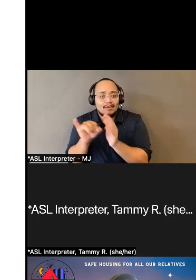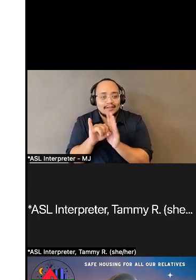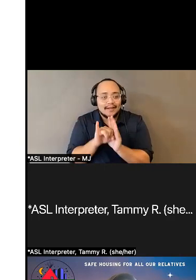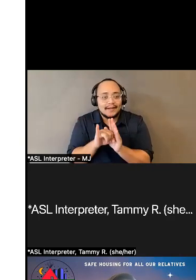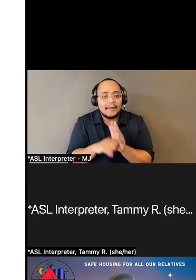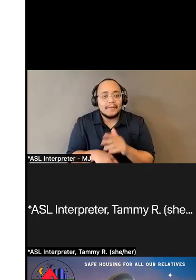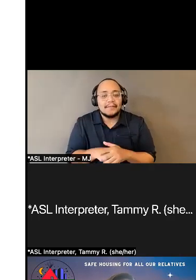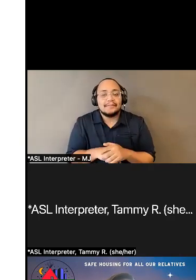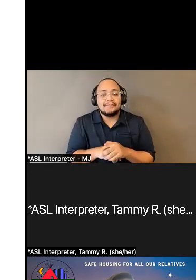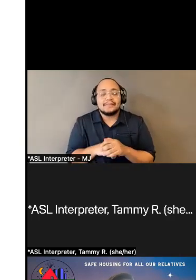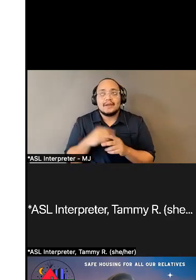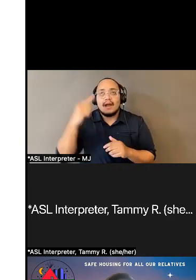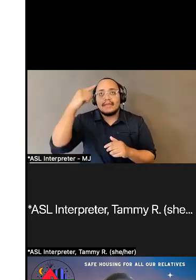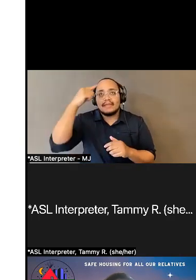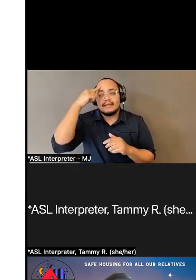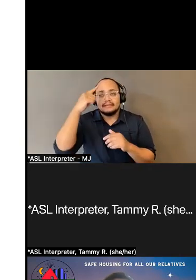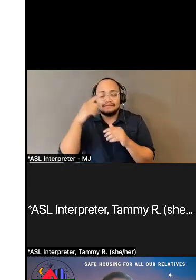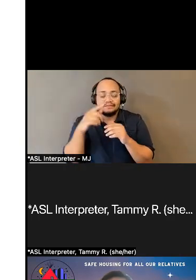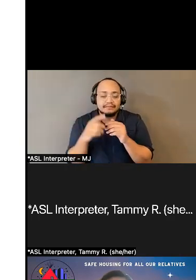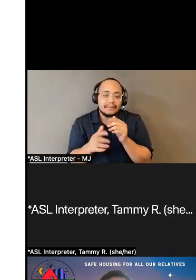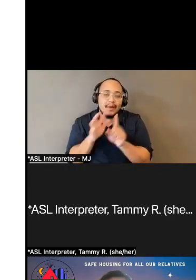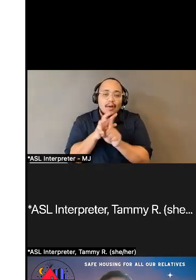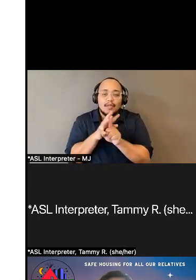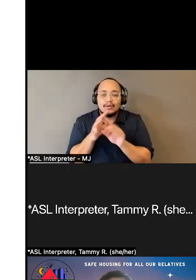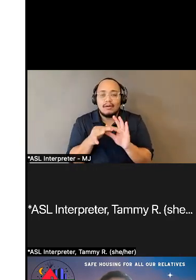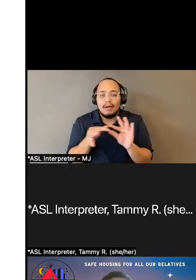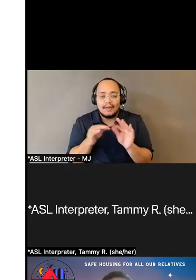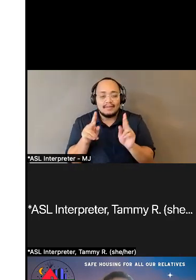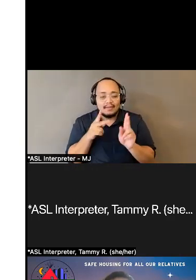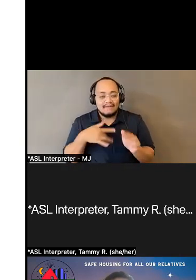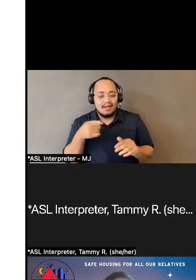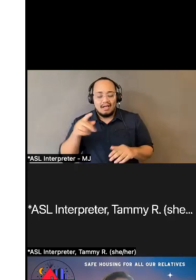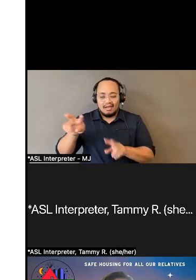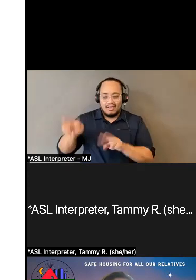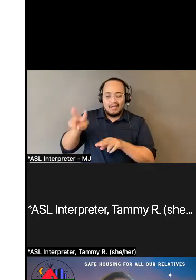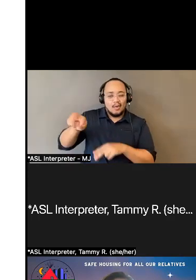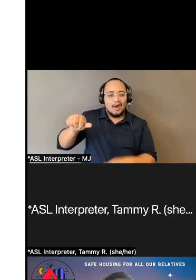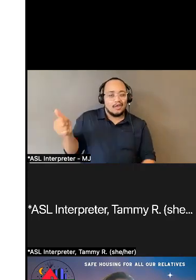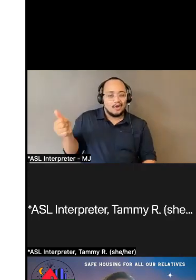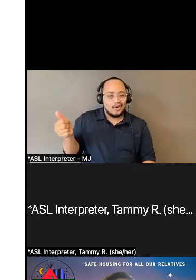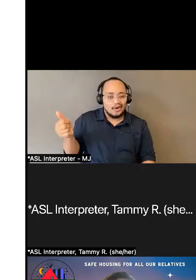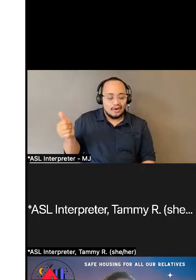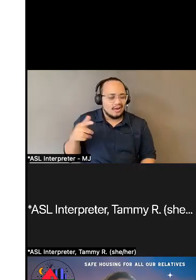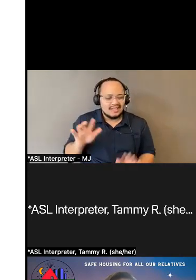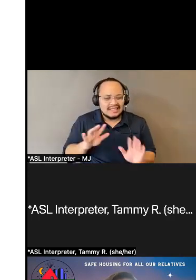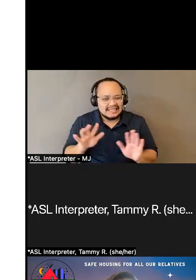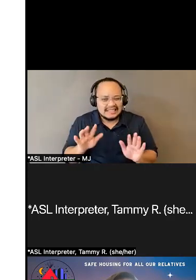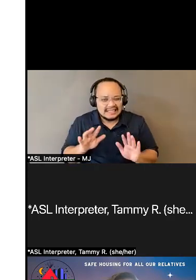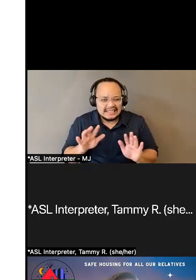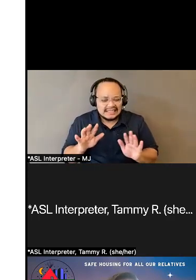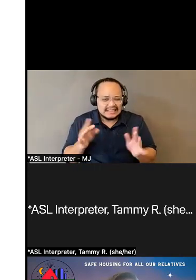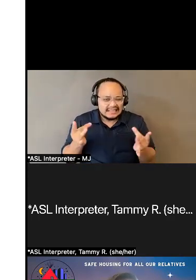I think the main comment that we got here was that people really felt othered, which was not really what we wanted to hear.